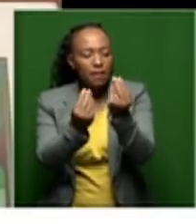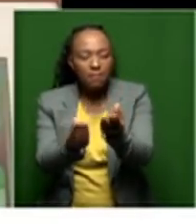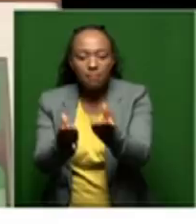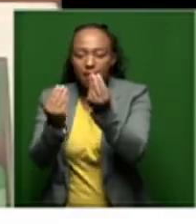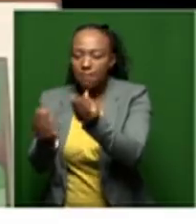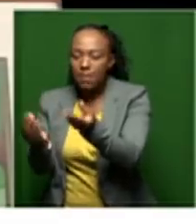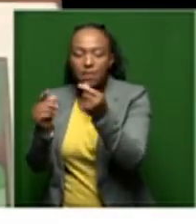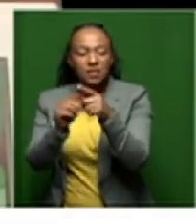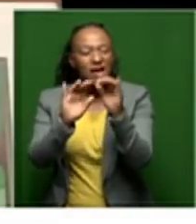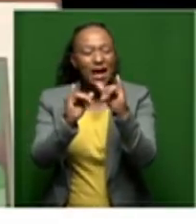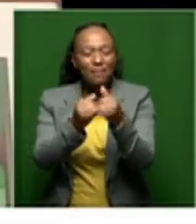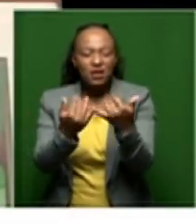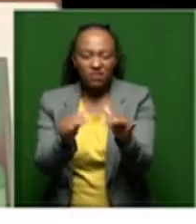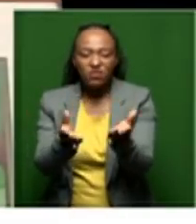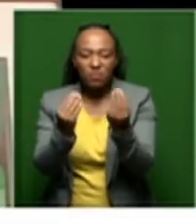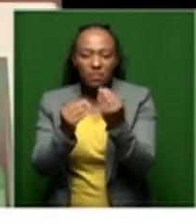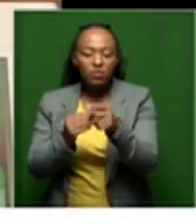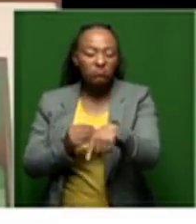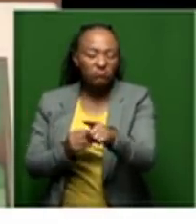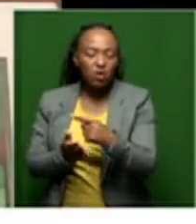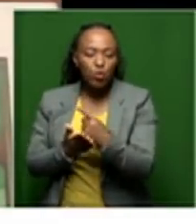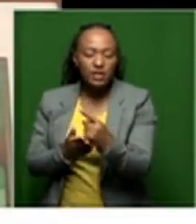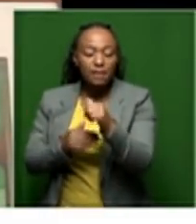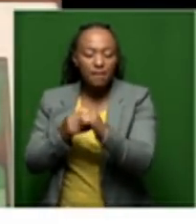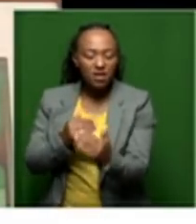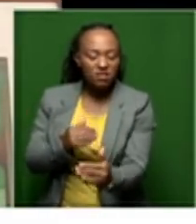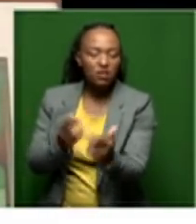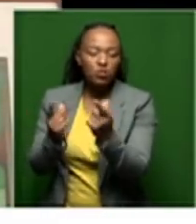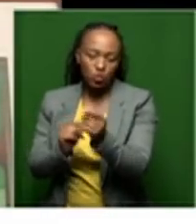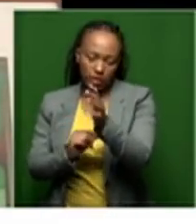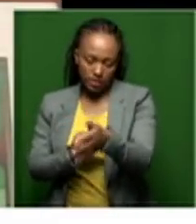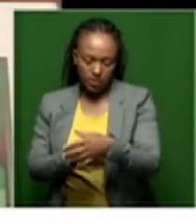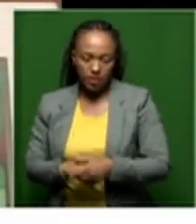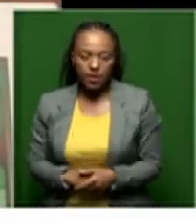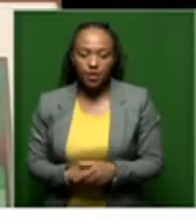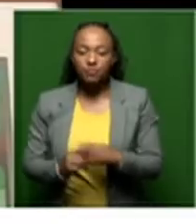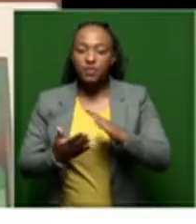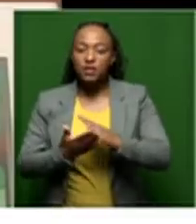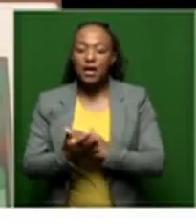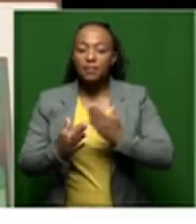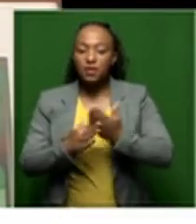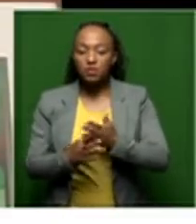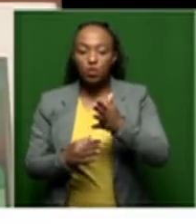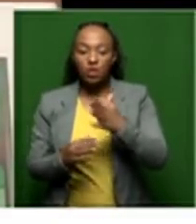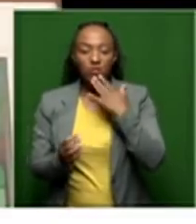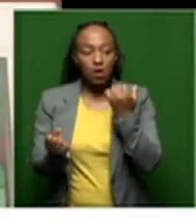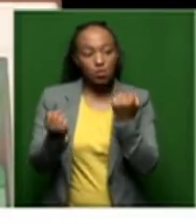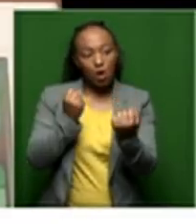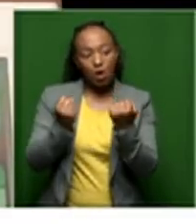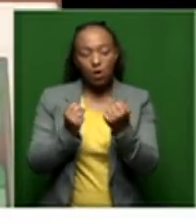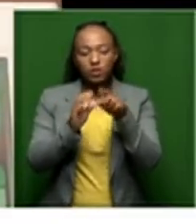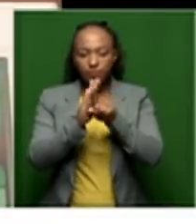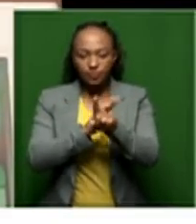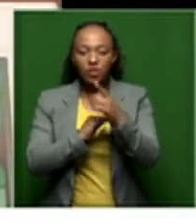up over the next coming weeks and months. And already, of course, some cases will be on the court roll by